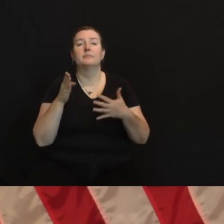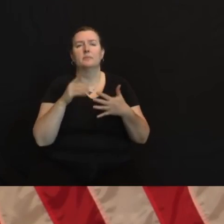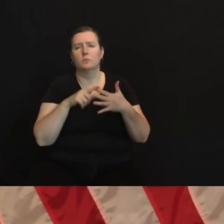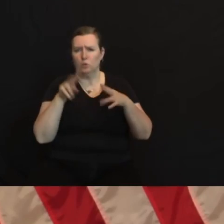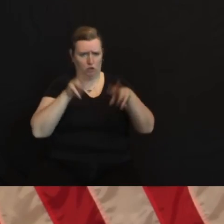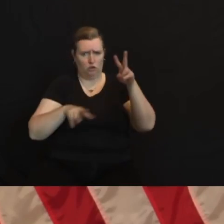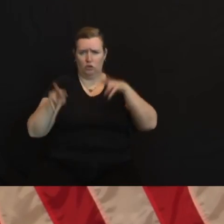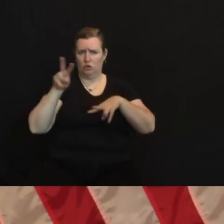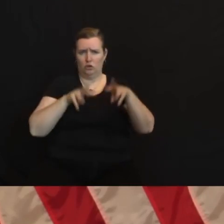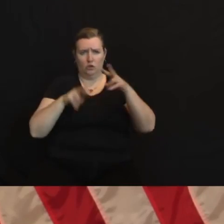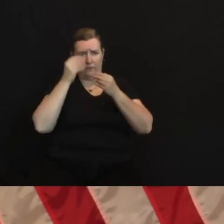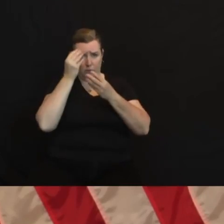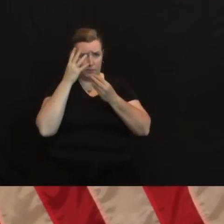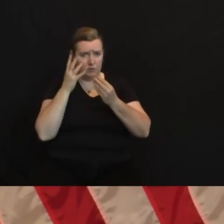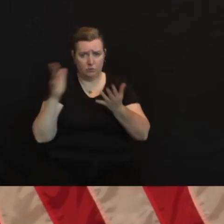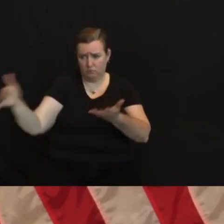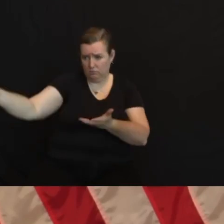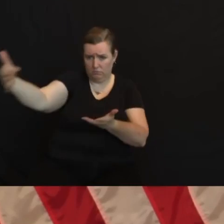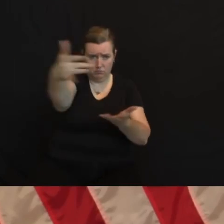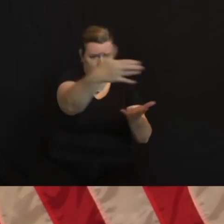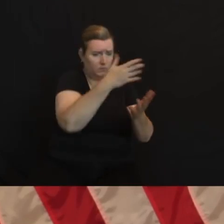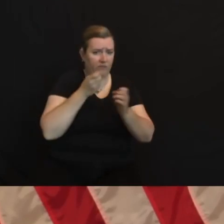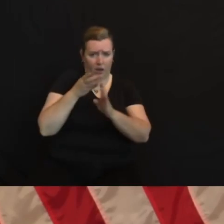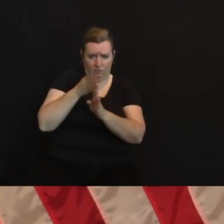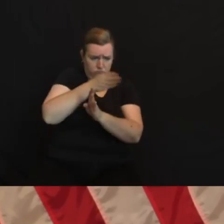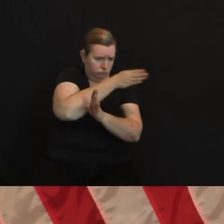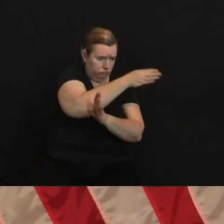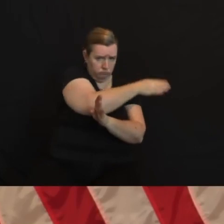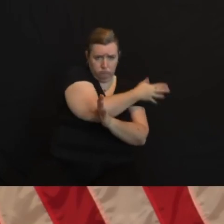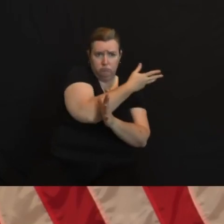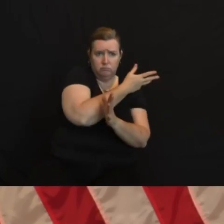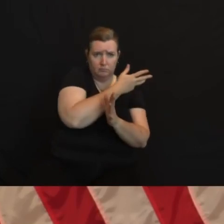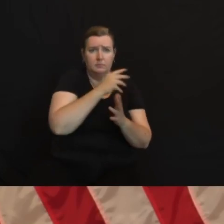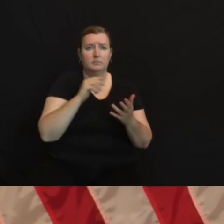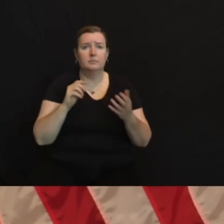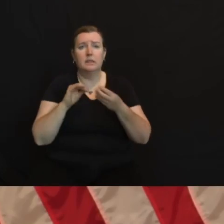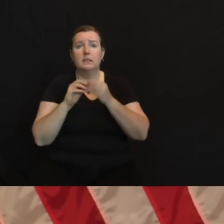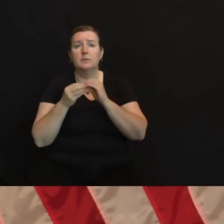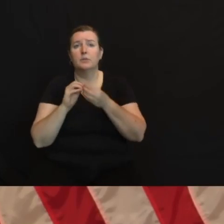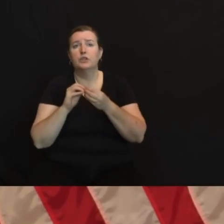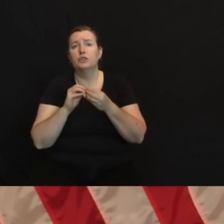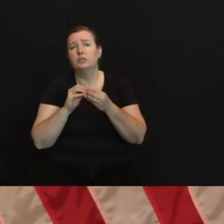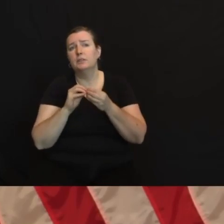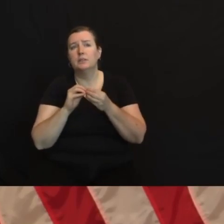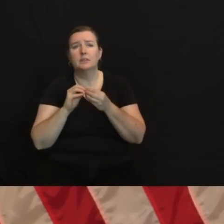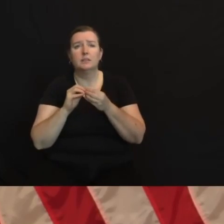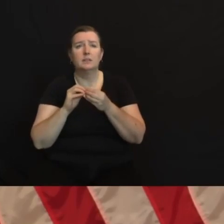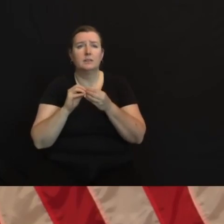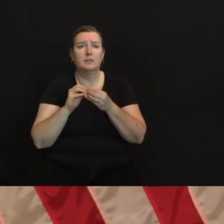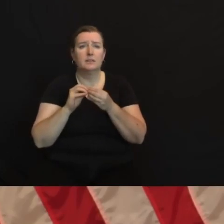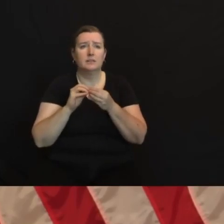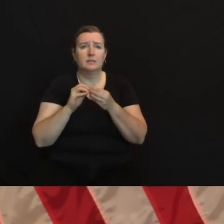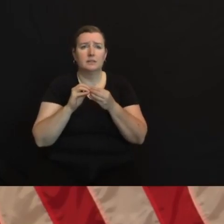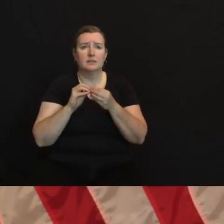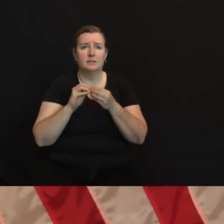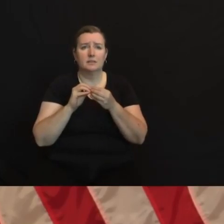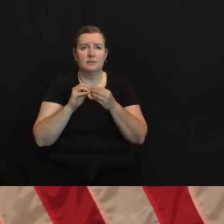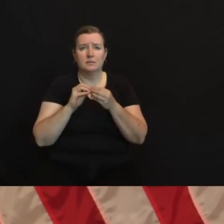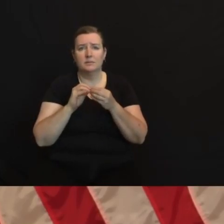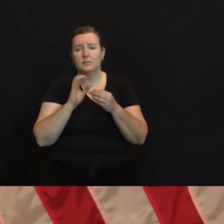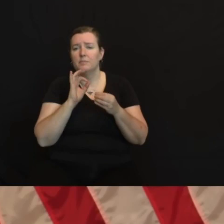the last several months that there's like a strong association among those particular metrics in terms of direction of